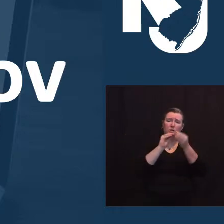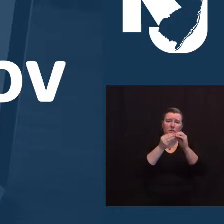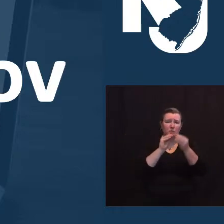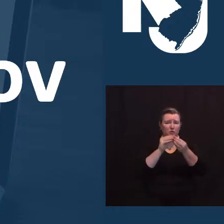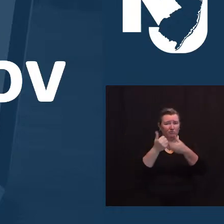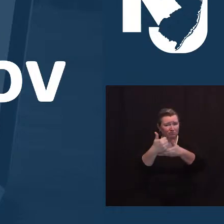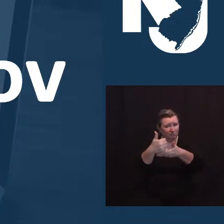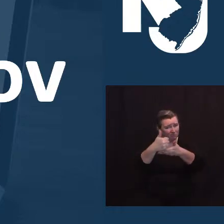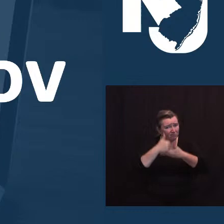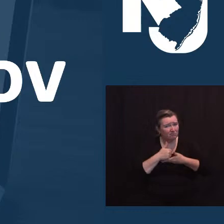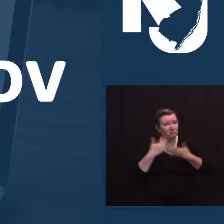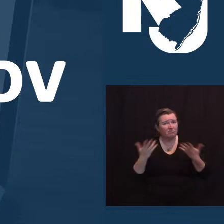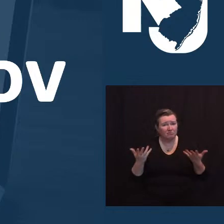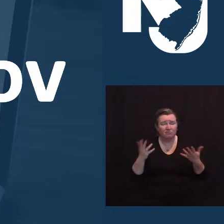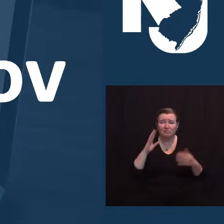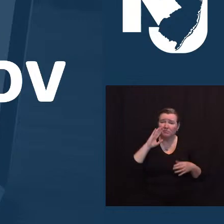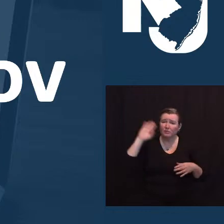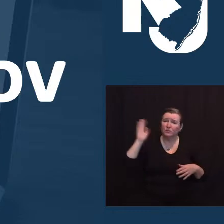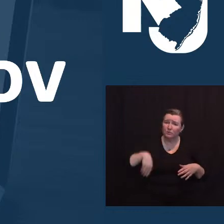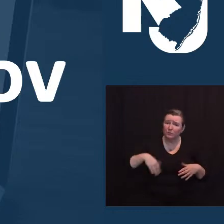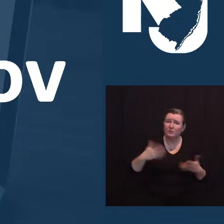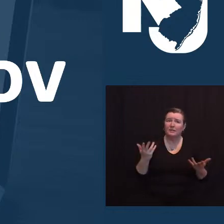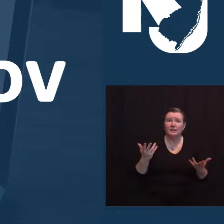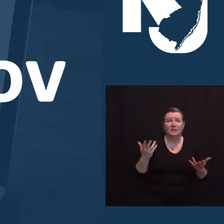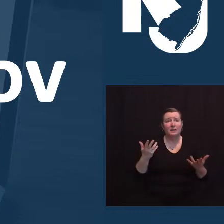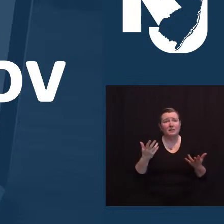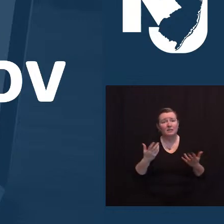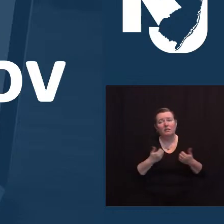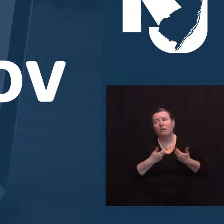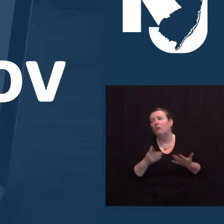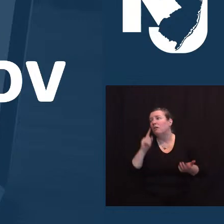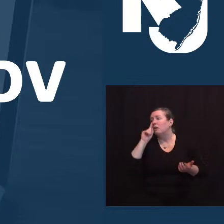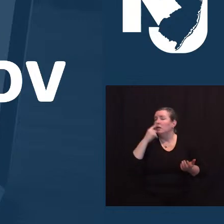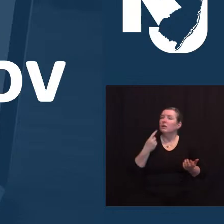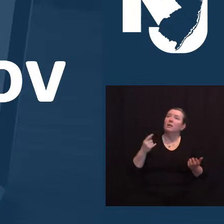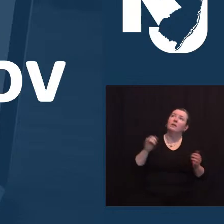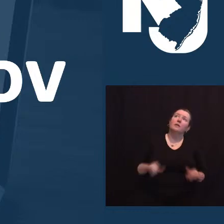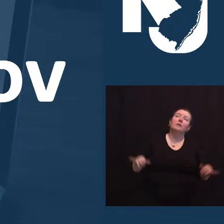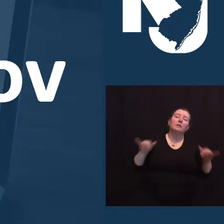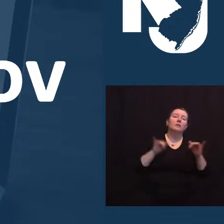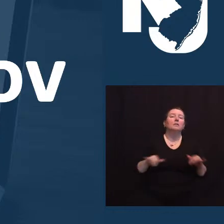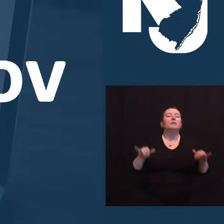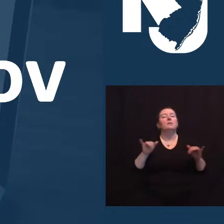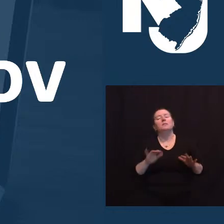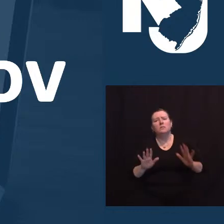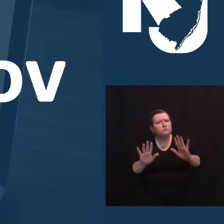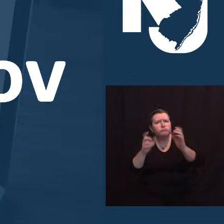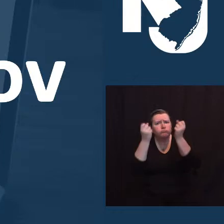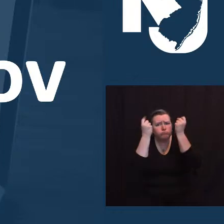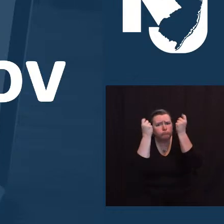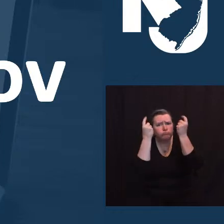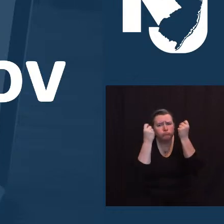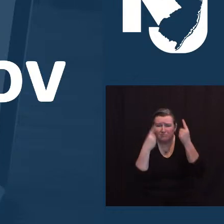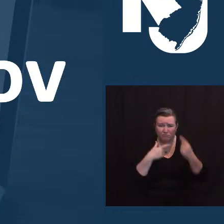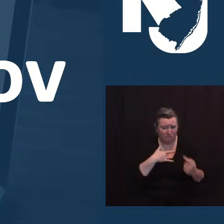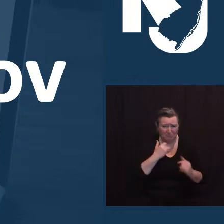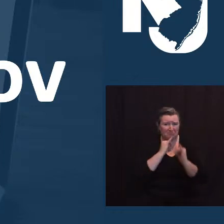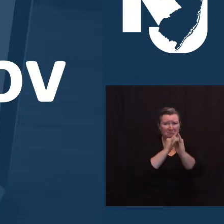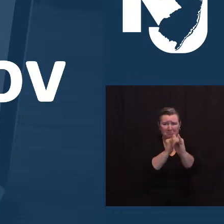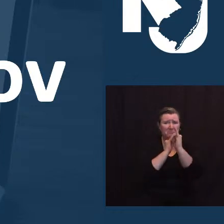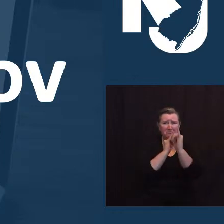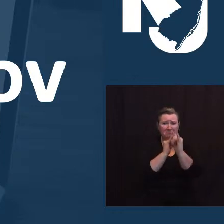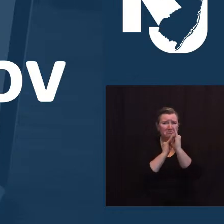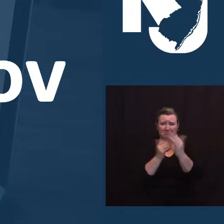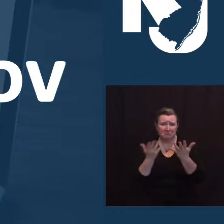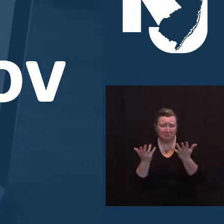is tremendous pandemic fatigue. Who the heck could blame you? We've got it up here ourselves. But we need to keep up,